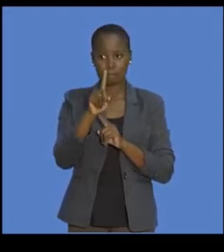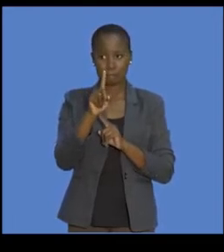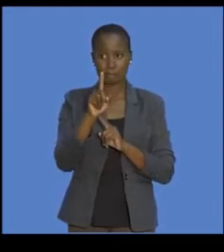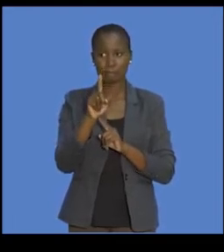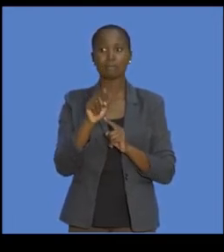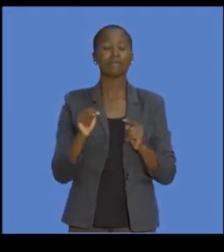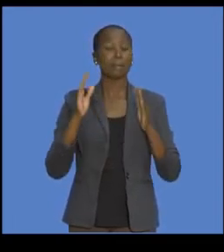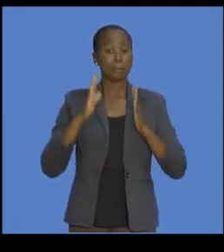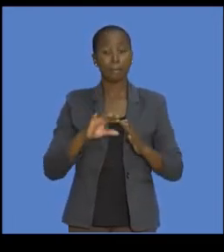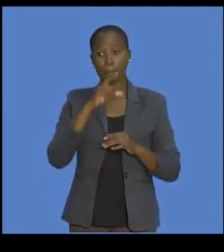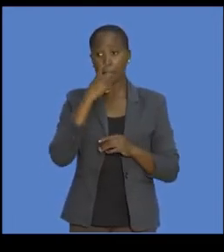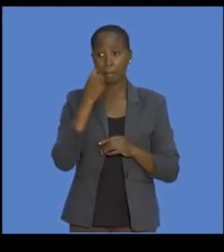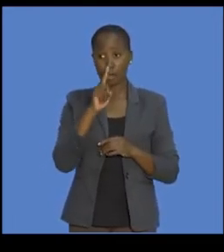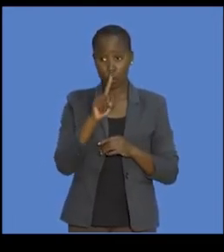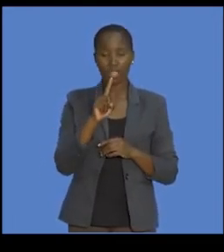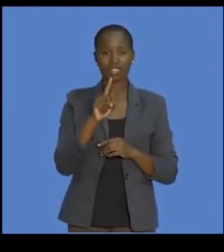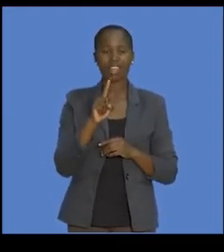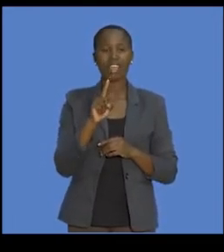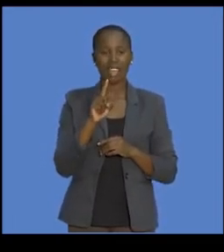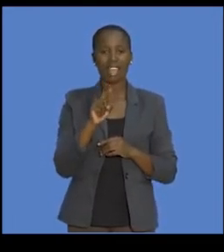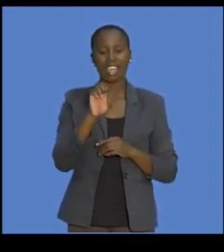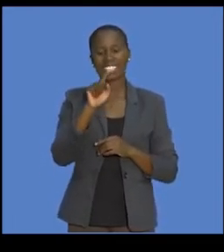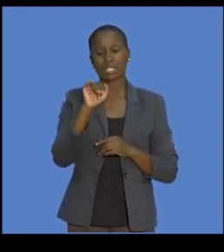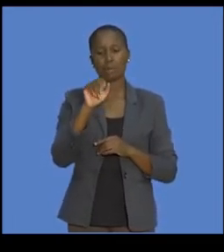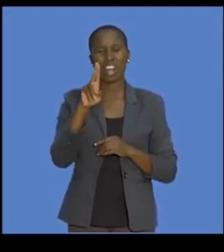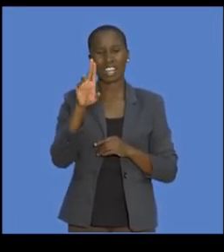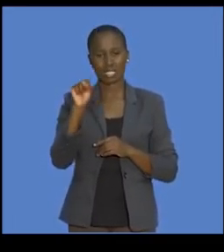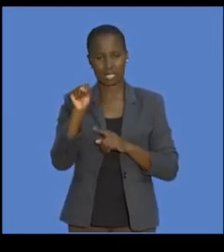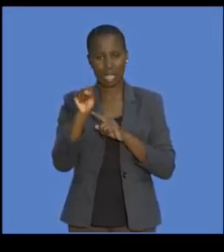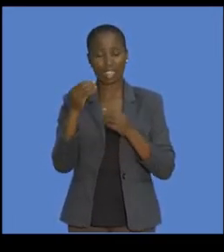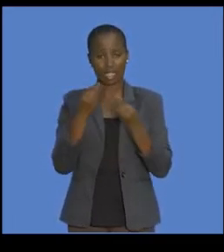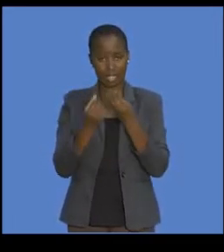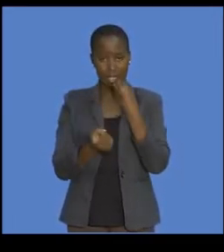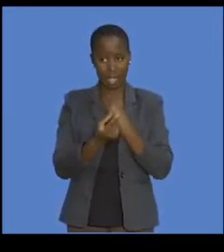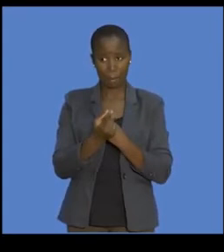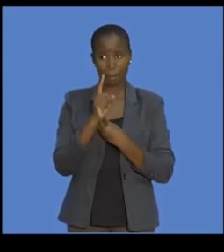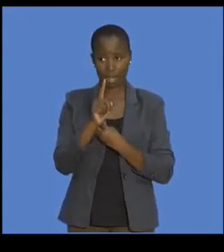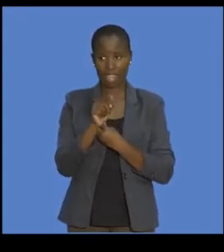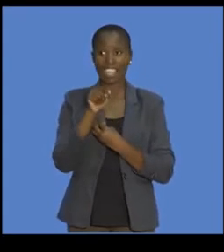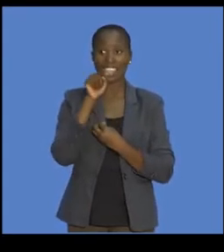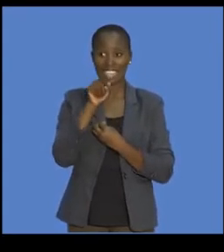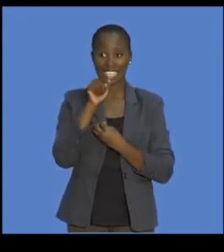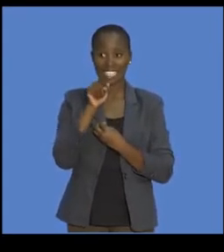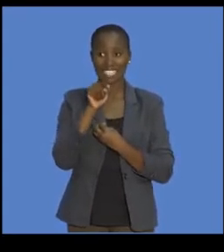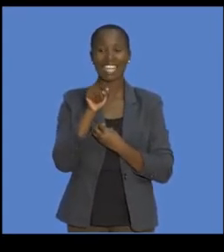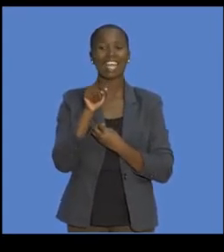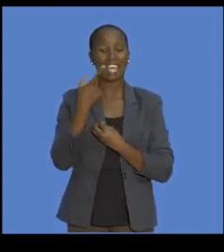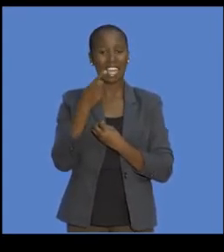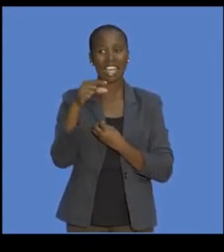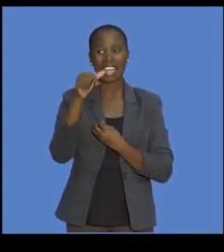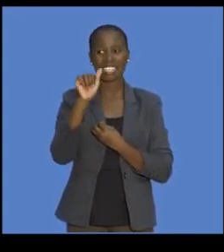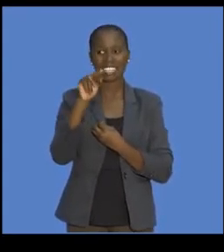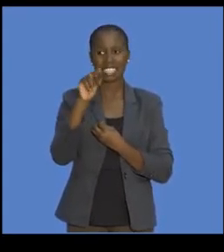that comes from gland 2, which is the pituitary gland. The pituitary gland produces a hormone called